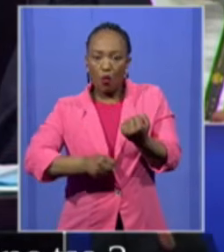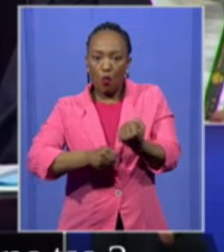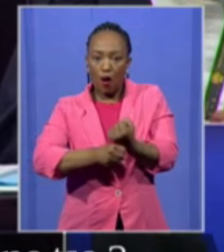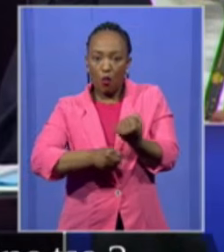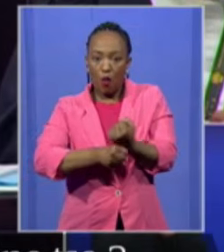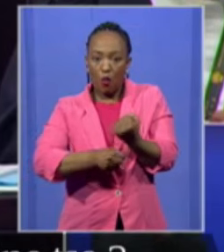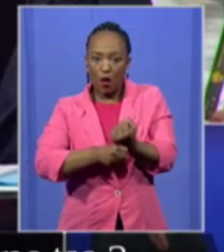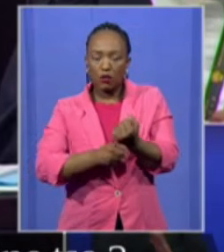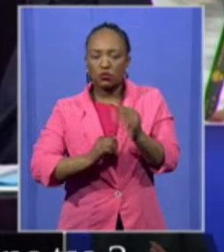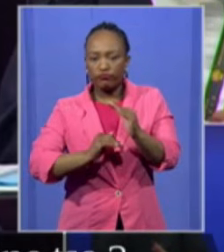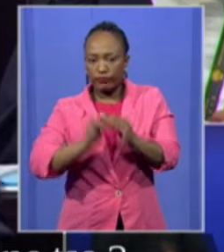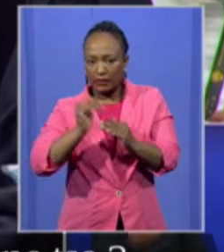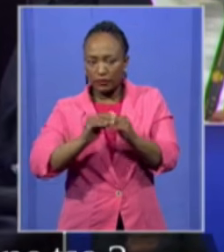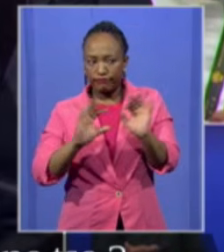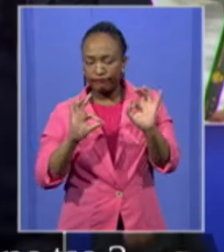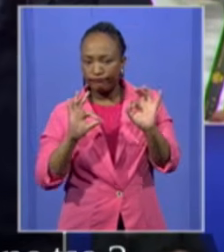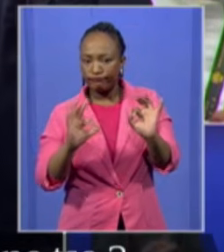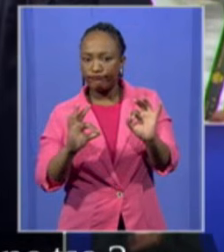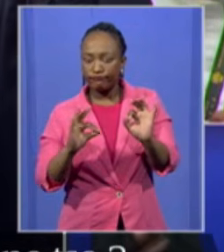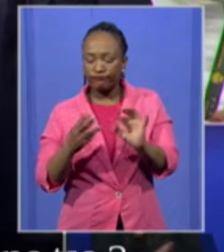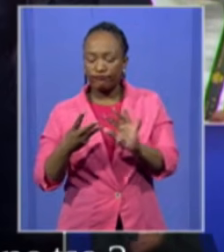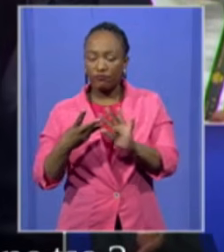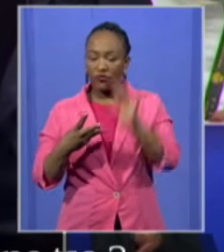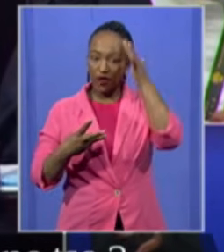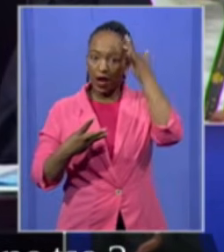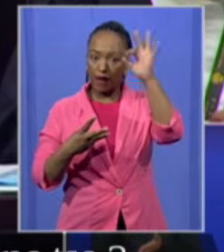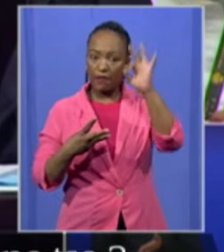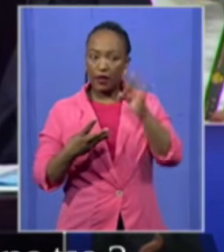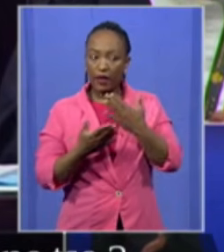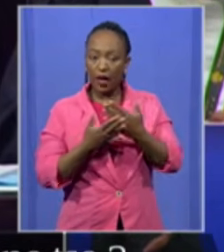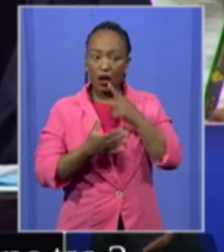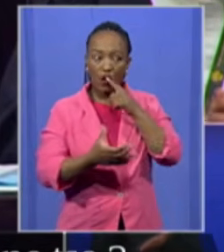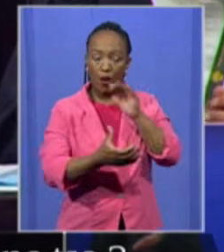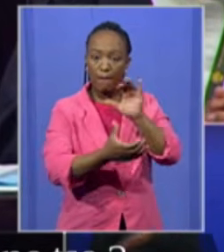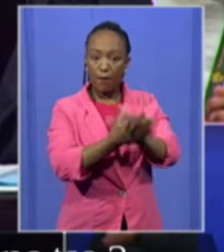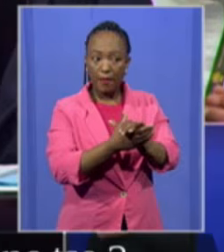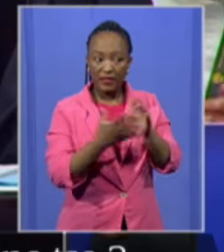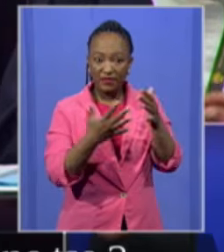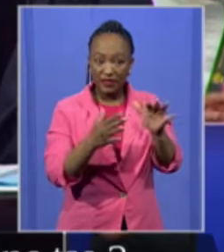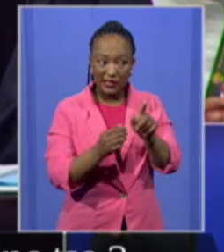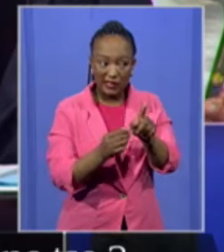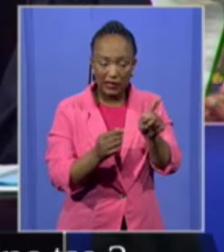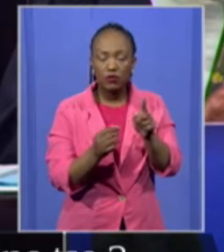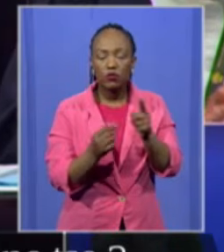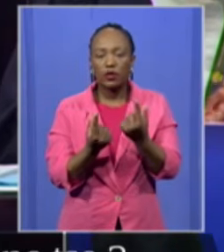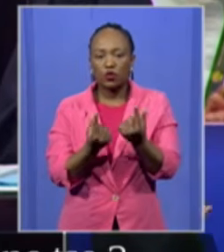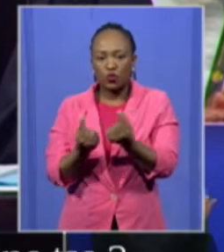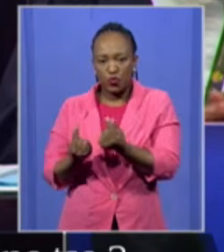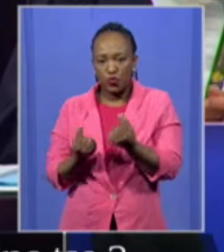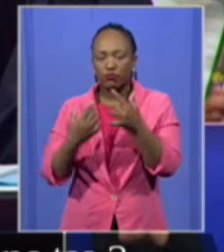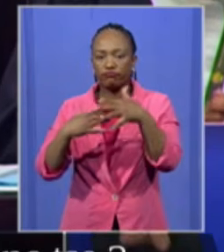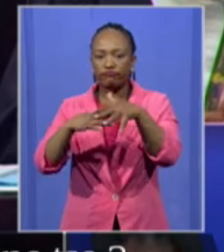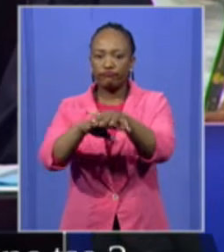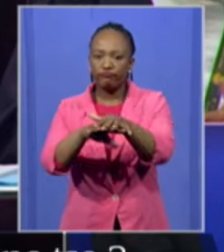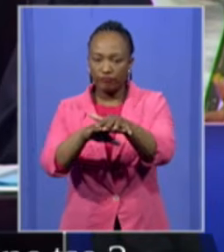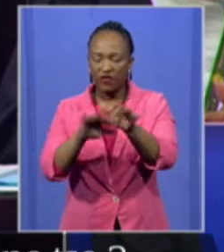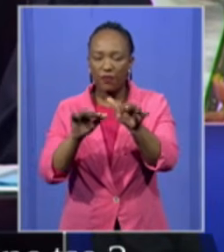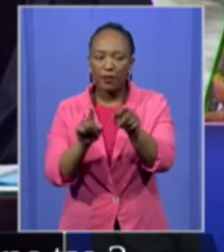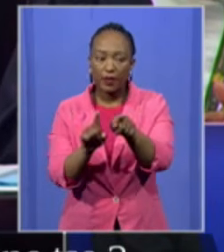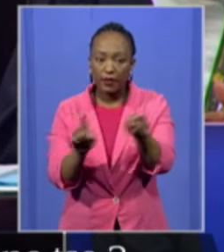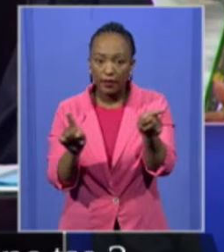our state is able to deliver on the promise that we gave our people. And we also have to